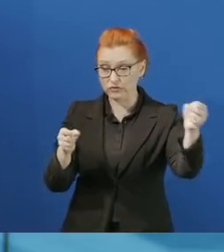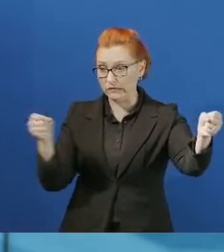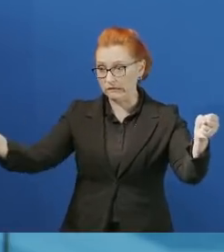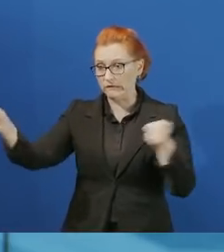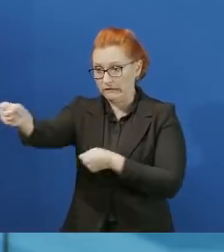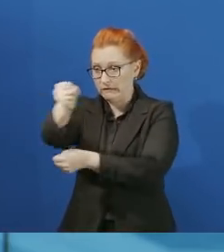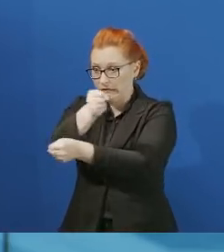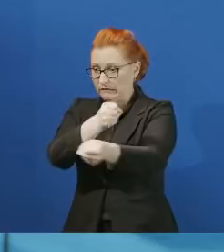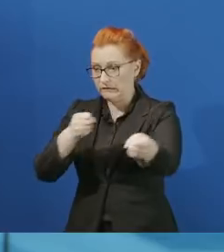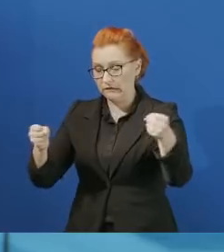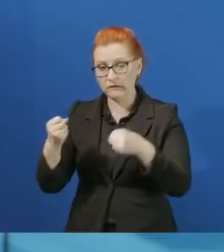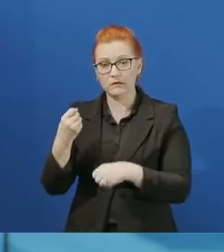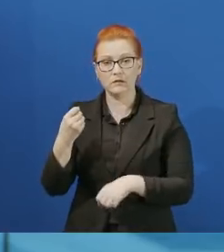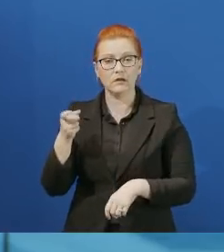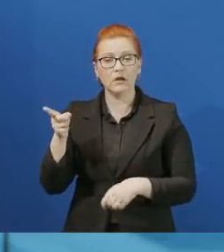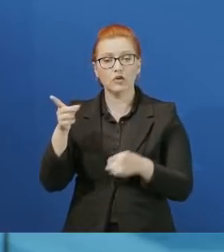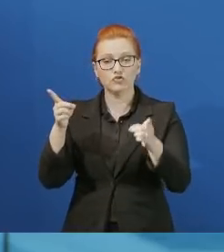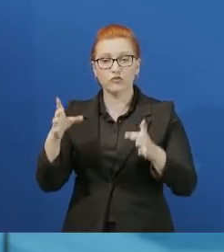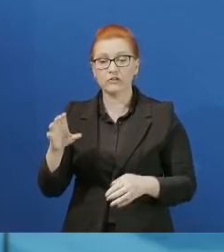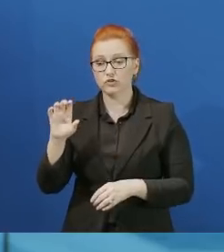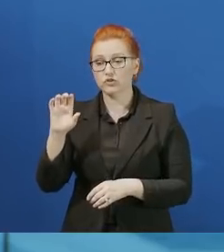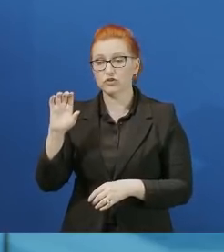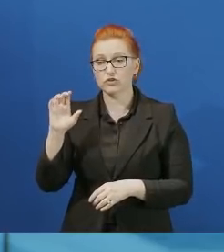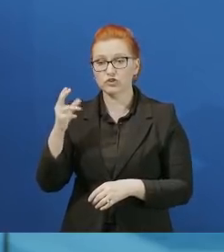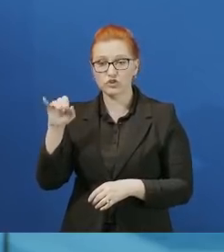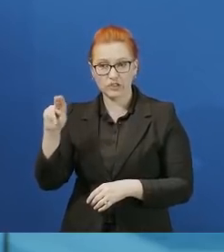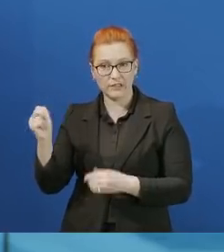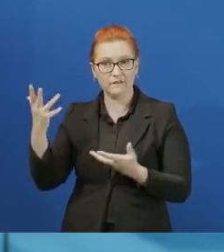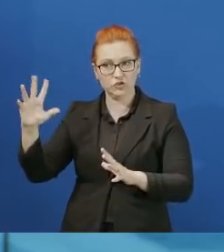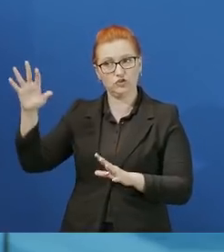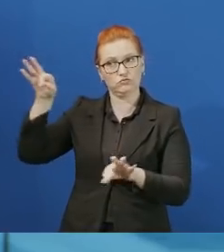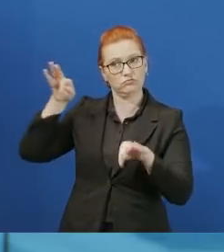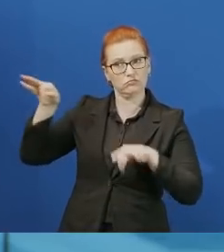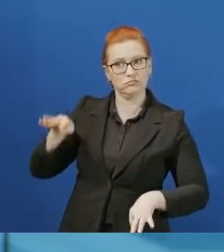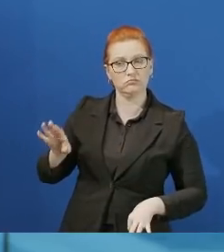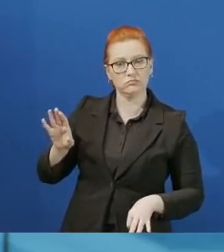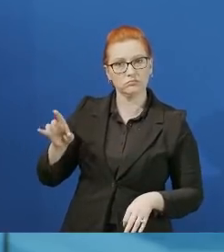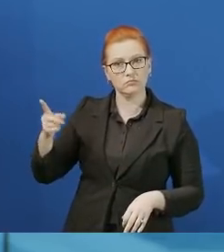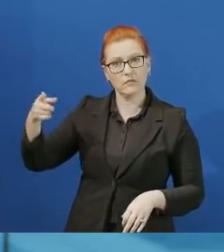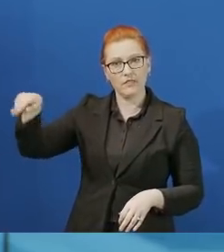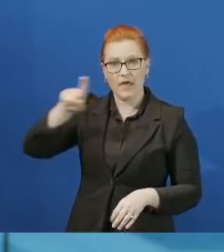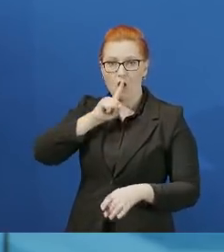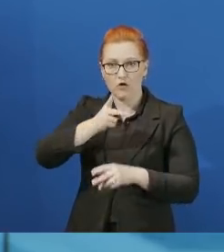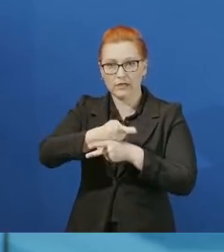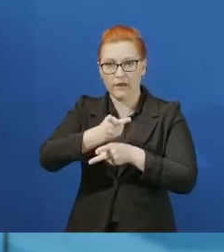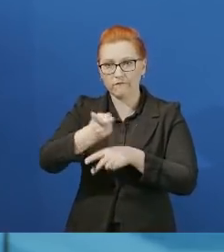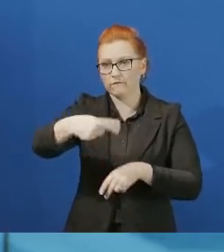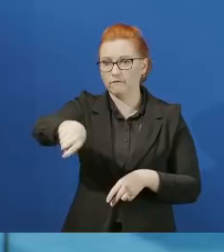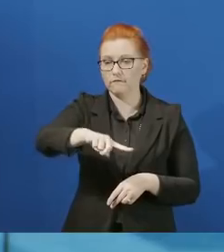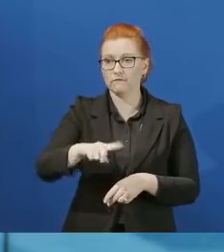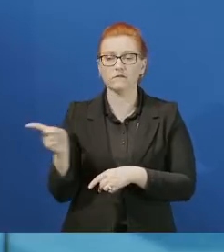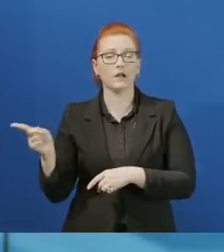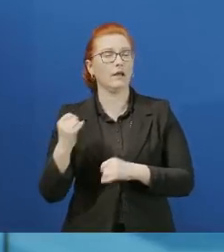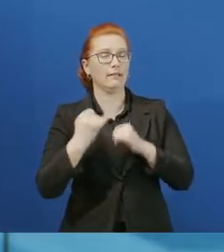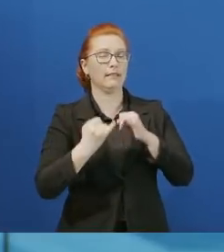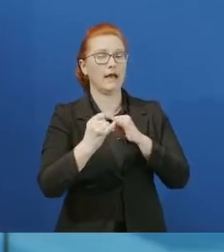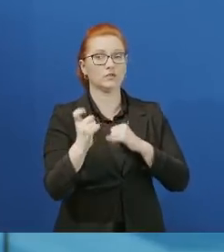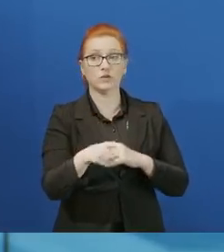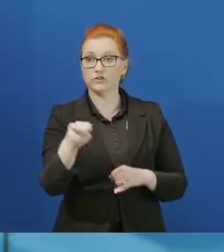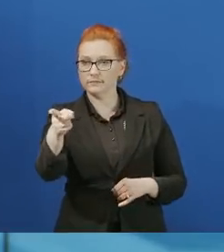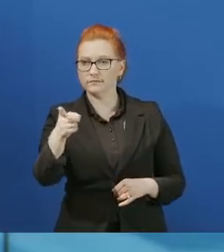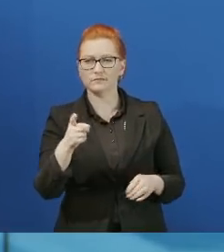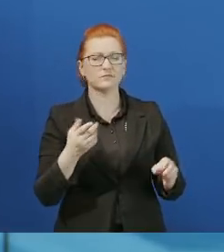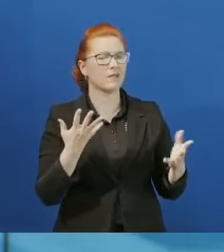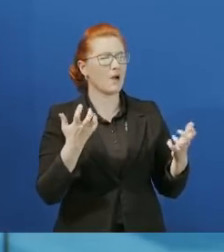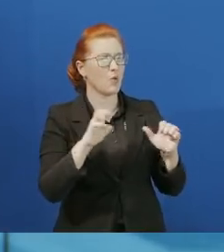me last week on the situation, I'm confident that they're doing that. One more question here. We got to wrap up. I wanted to follow back up